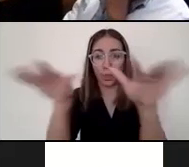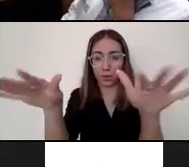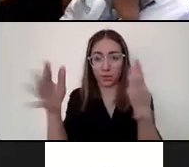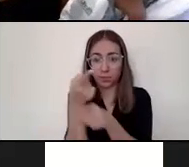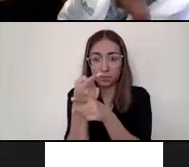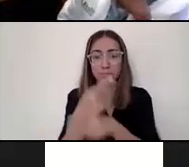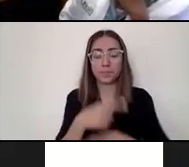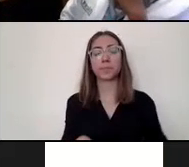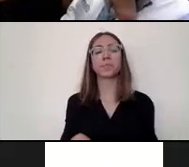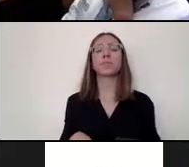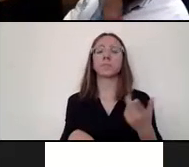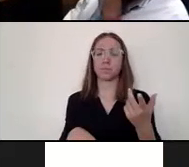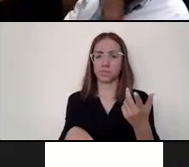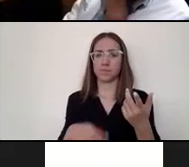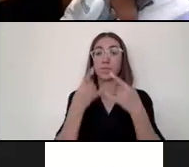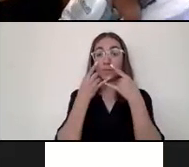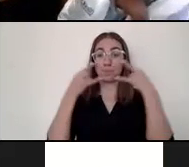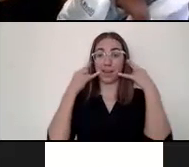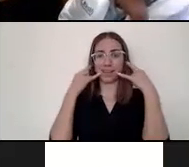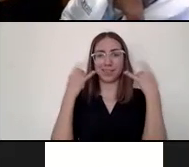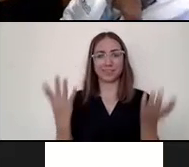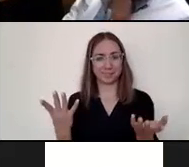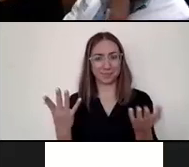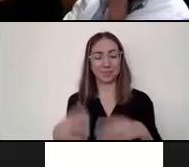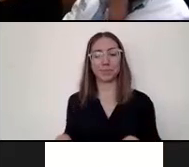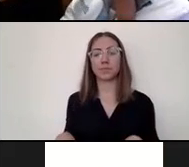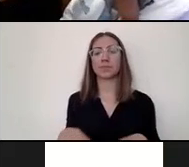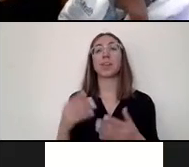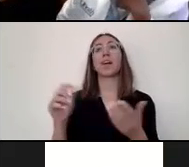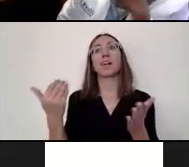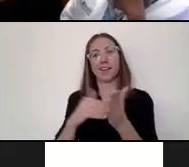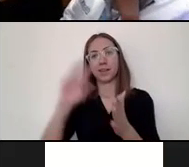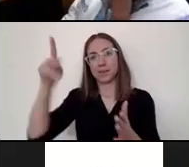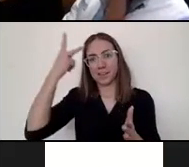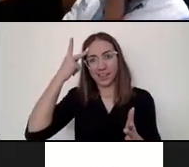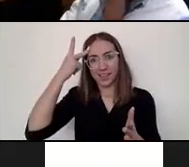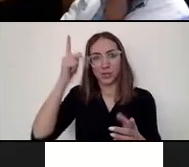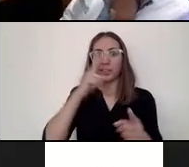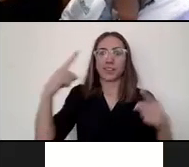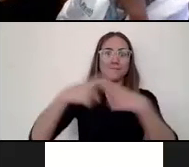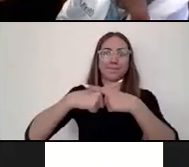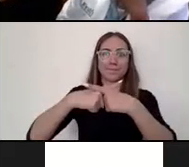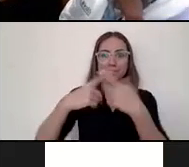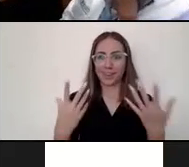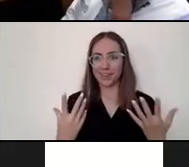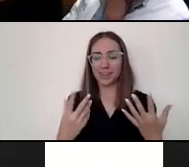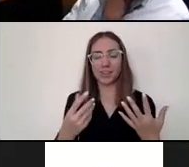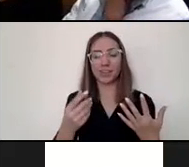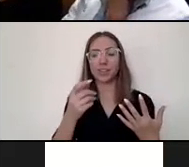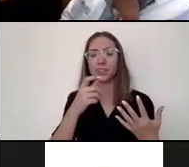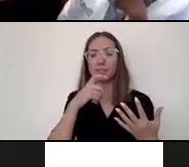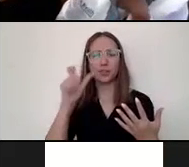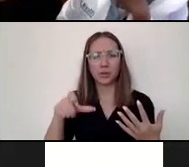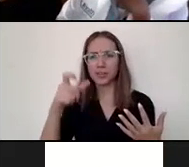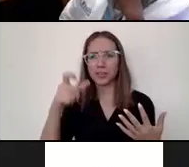where the whole thing about masks come on. And again, something that has become political and extremely controversial. But you don't need to be a rocket scientist